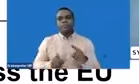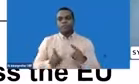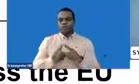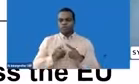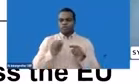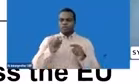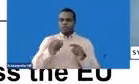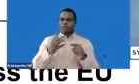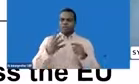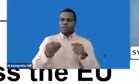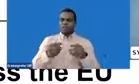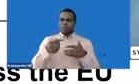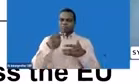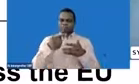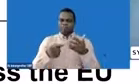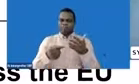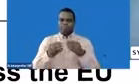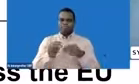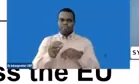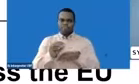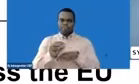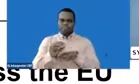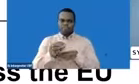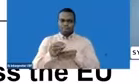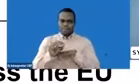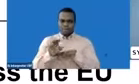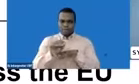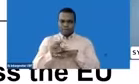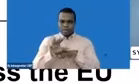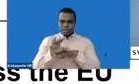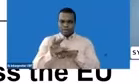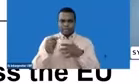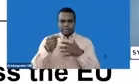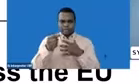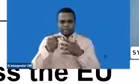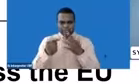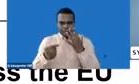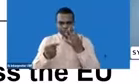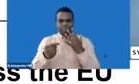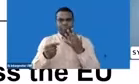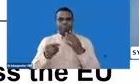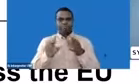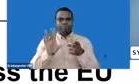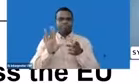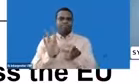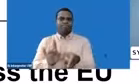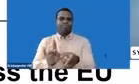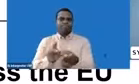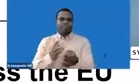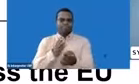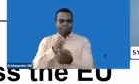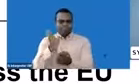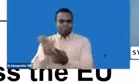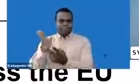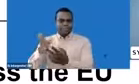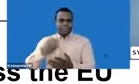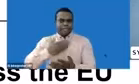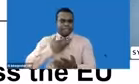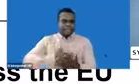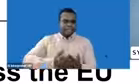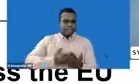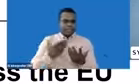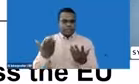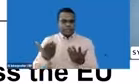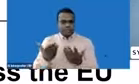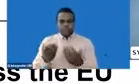For example, we base our recommendation on the universal design for learning. This is a